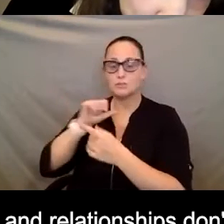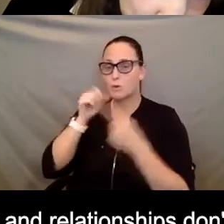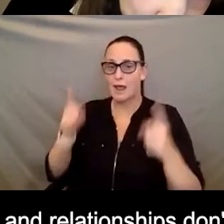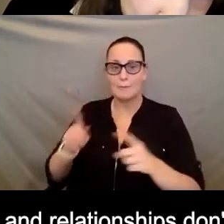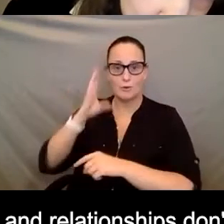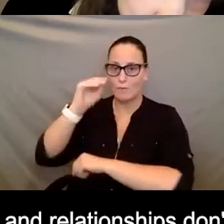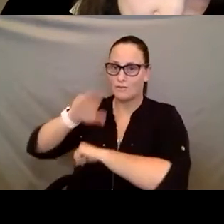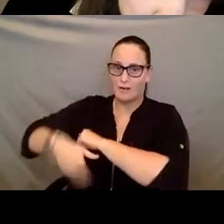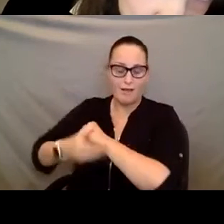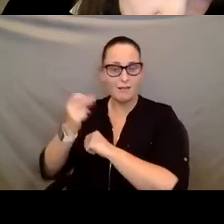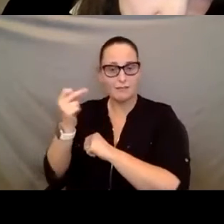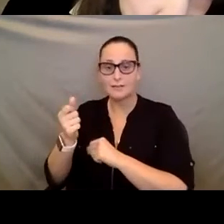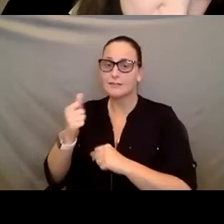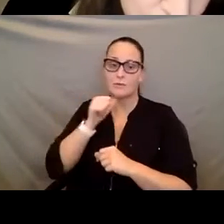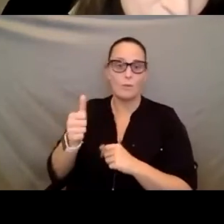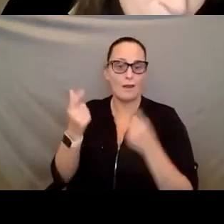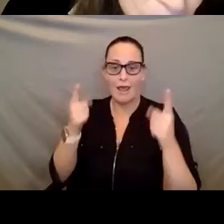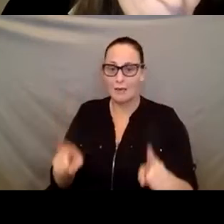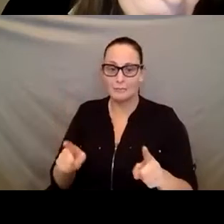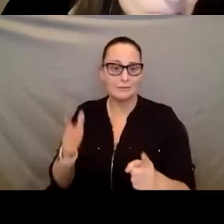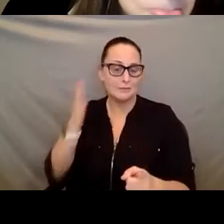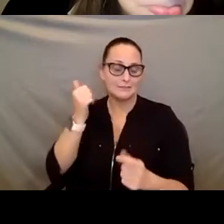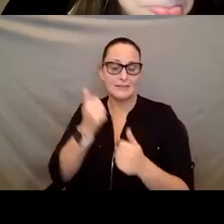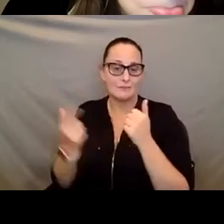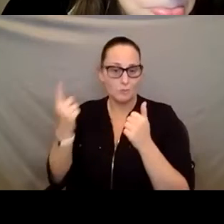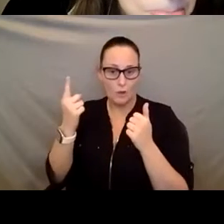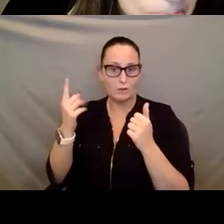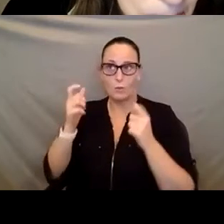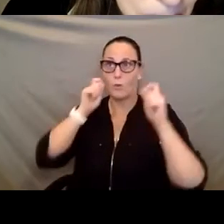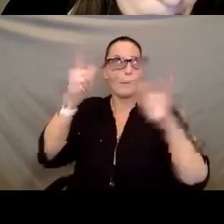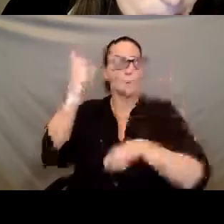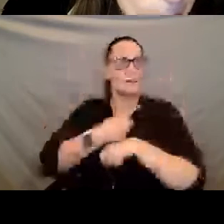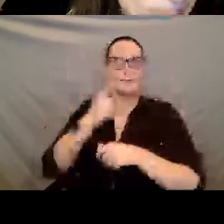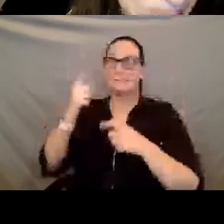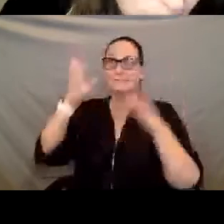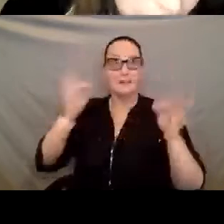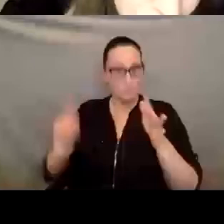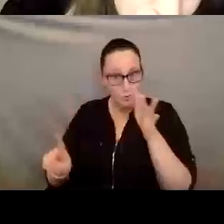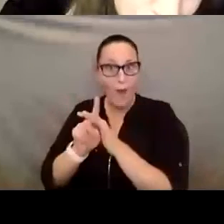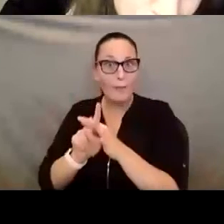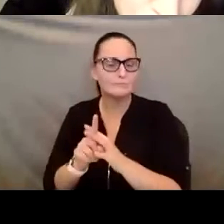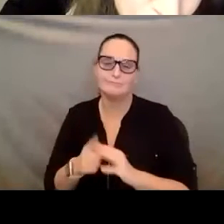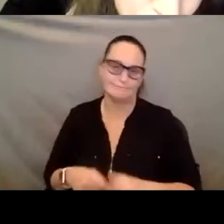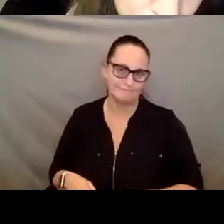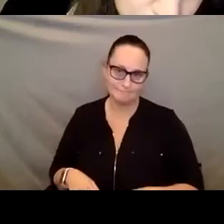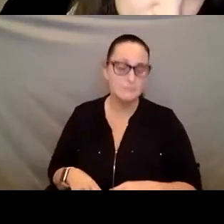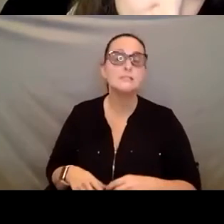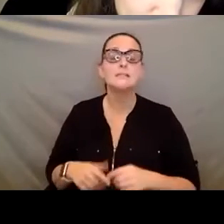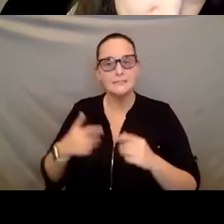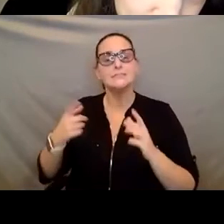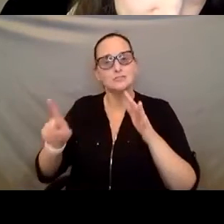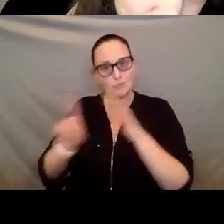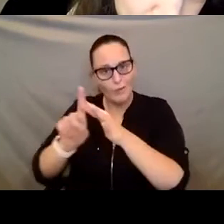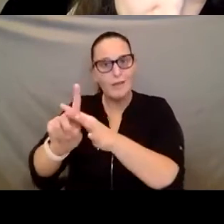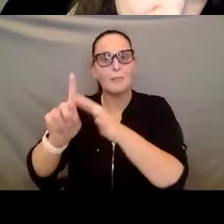overnight. Relationships also don't happen because everybody woke up one day and decided to show up and do something. It's showing